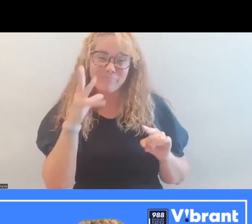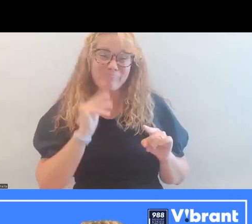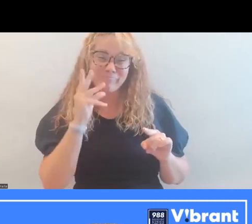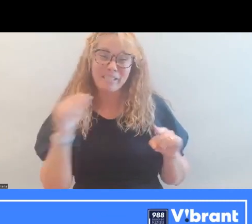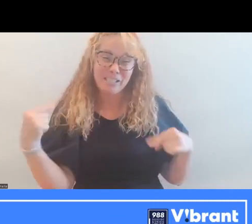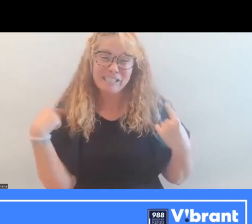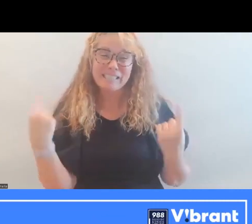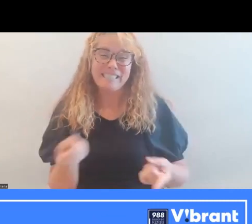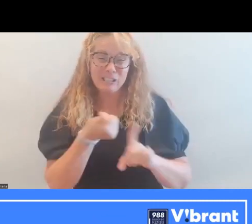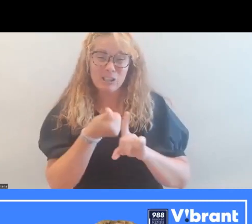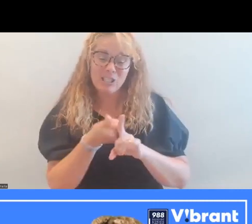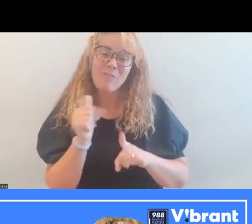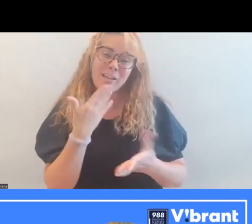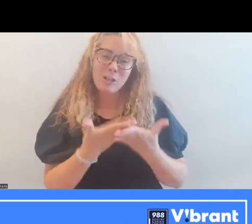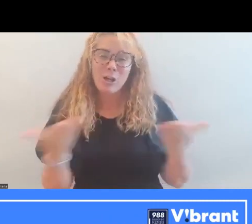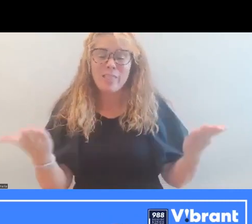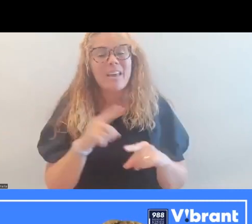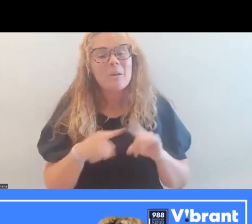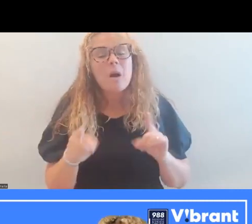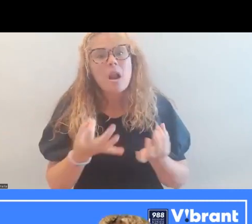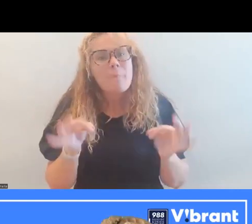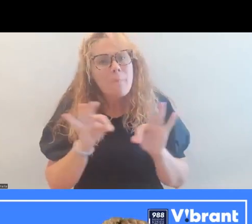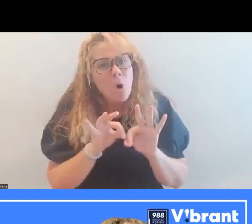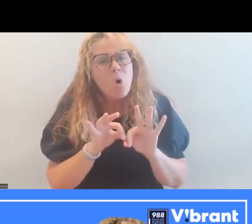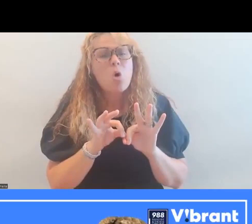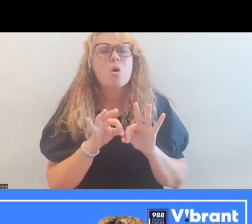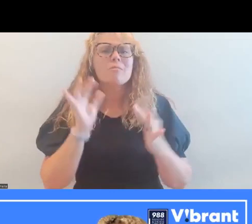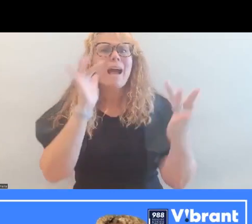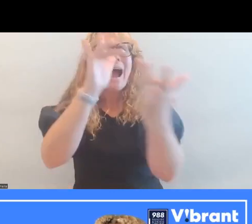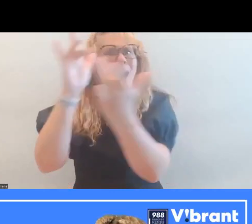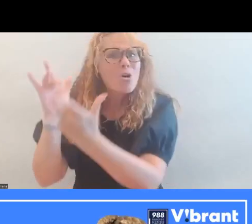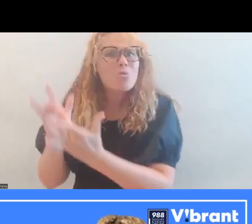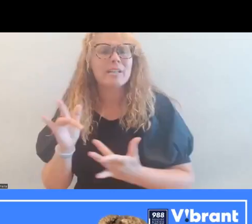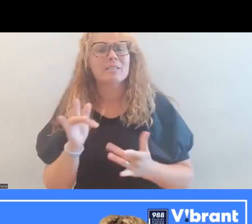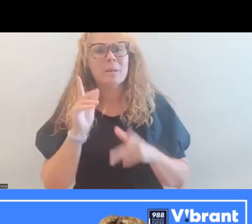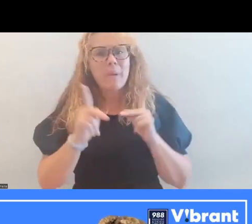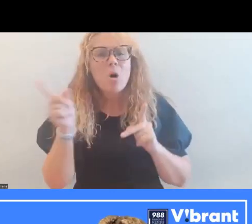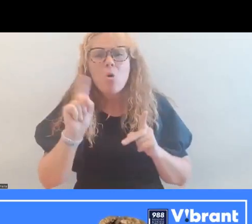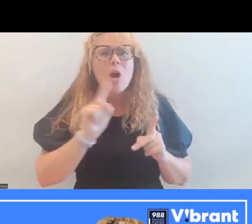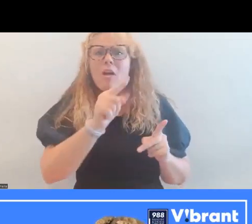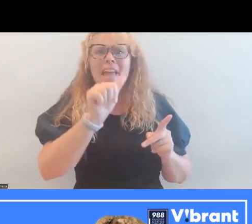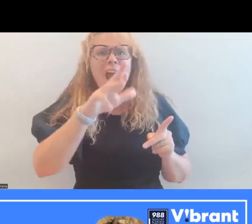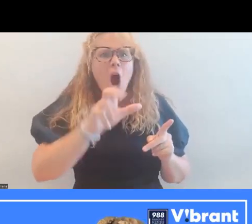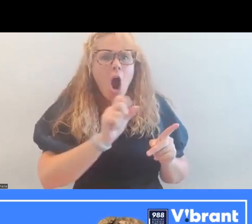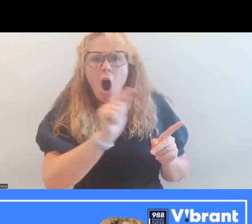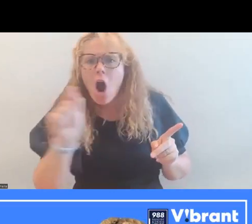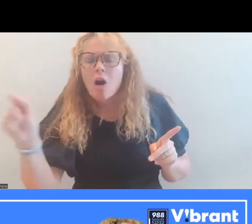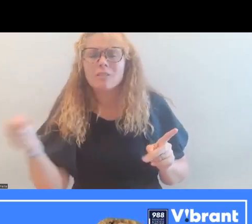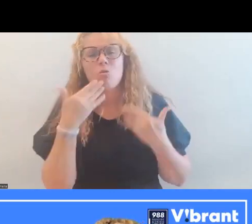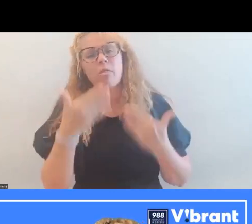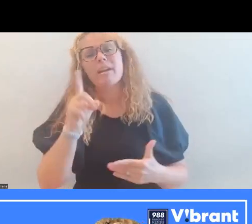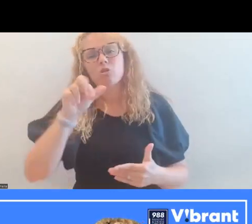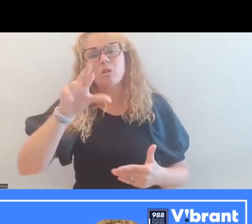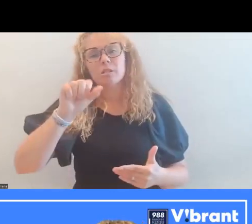good thing. But just so important that we are outreaching people where they are. So thank you, Dr. Sims,